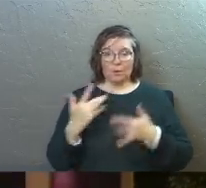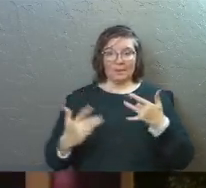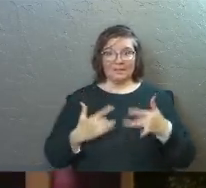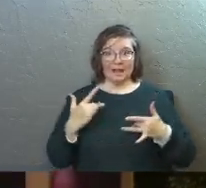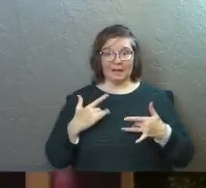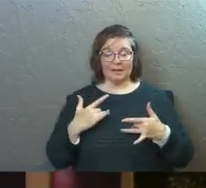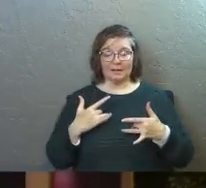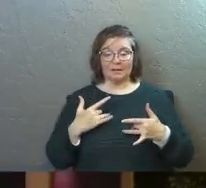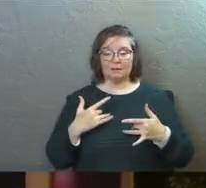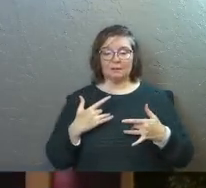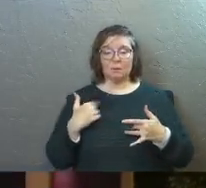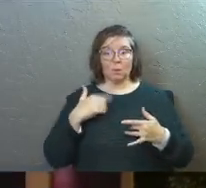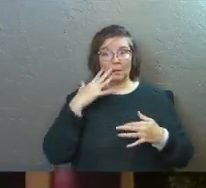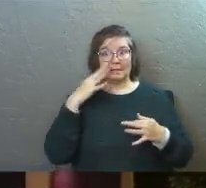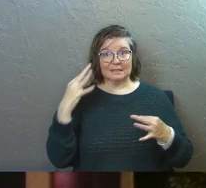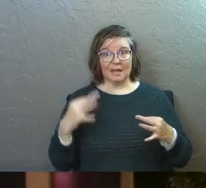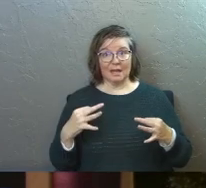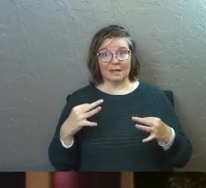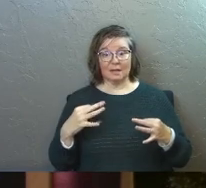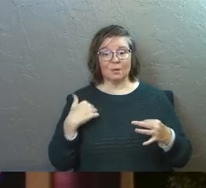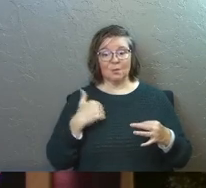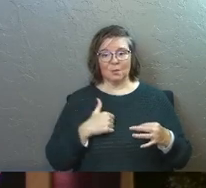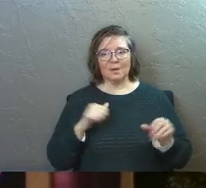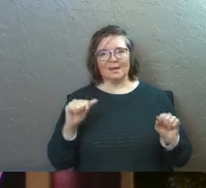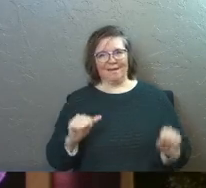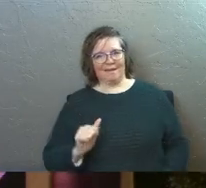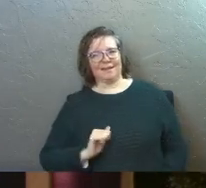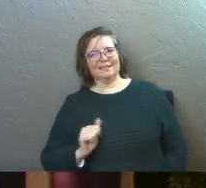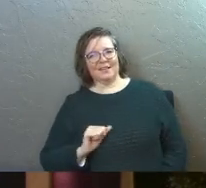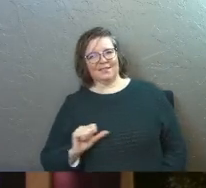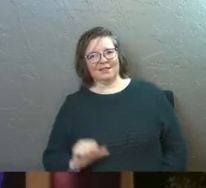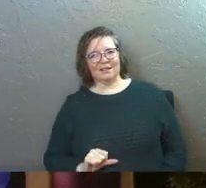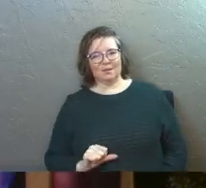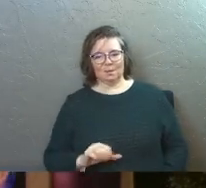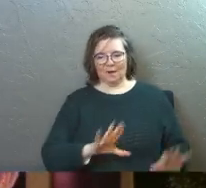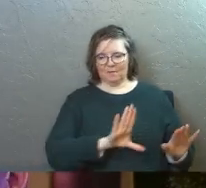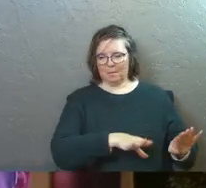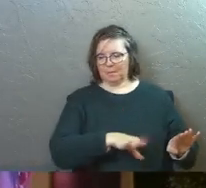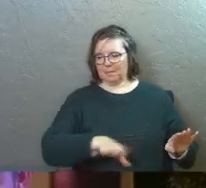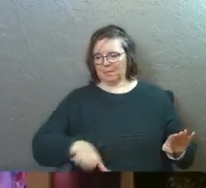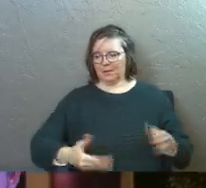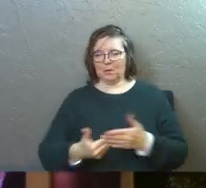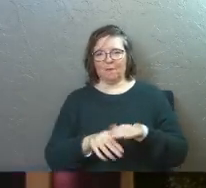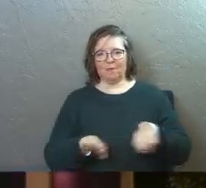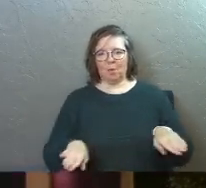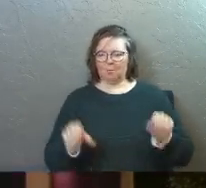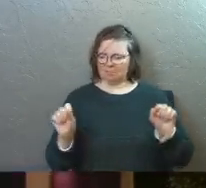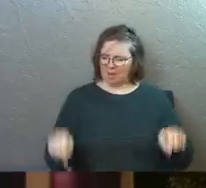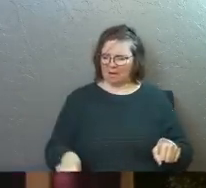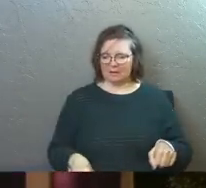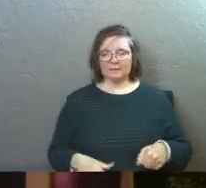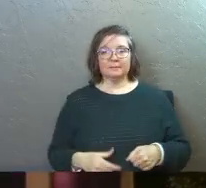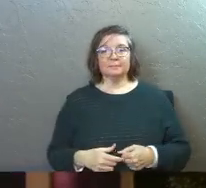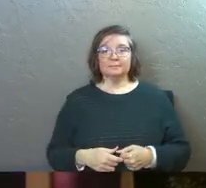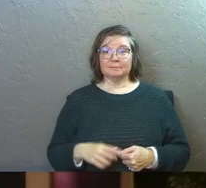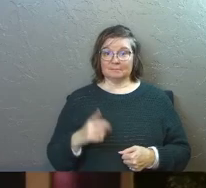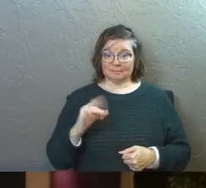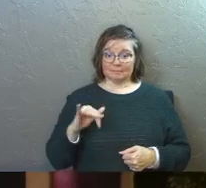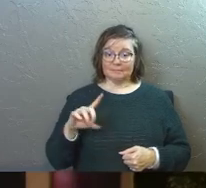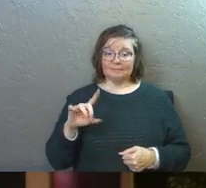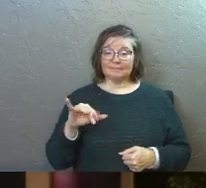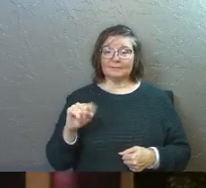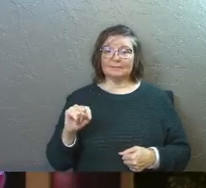pumped. And we decided we can do it. We gotta lay new flooring, we got it, right? So did